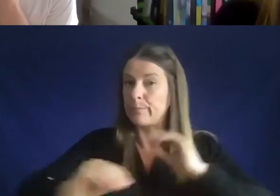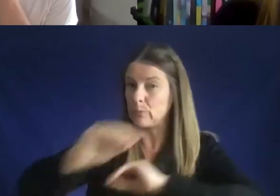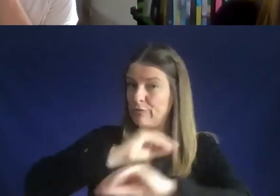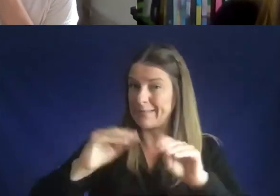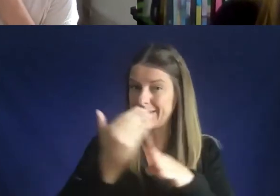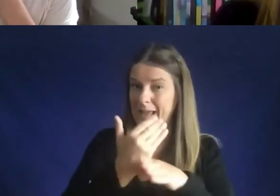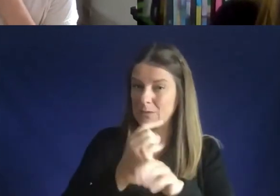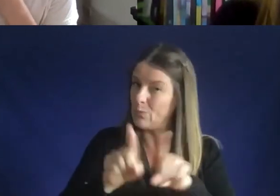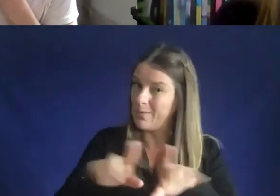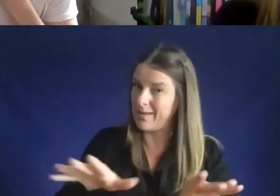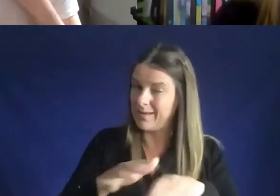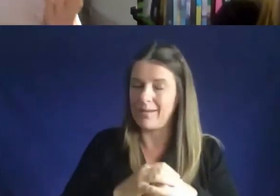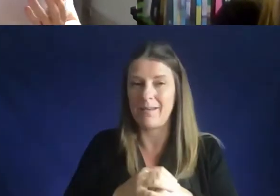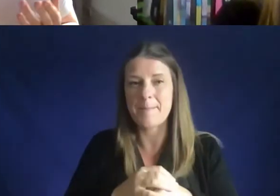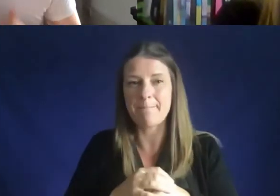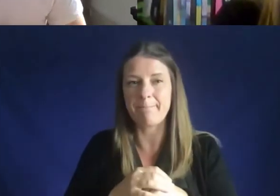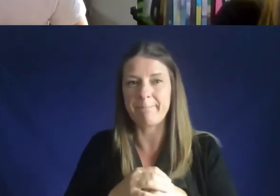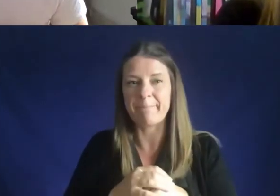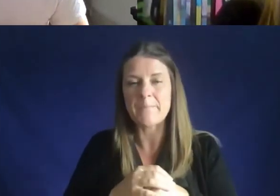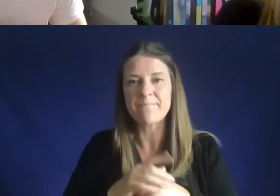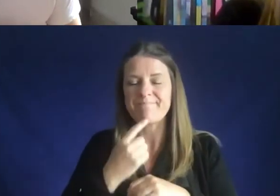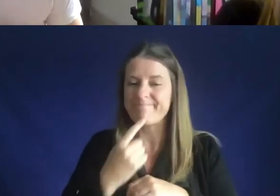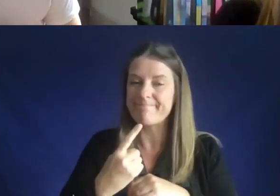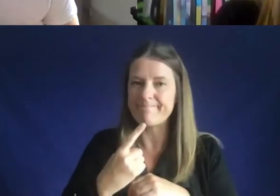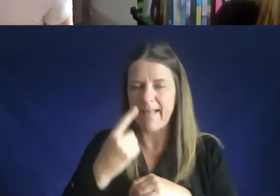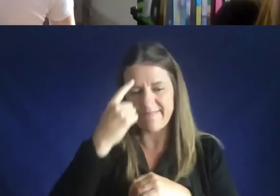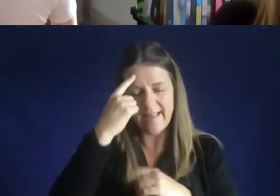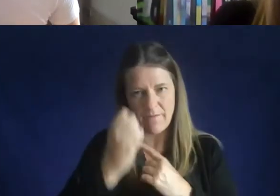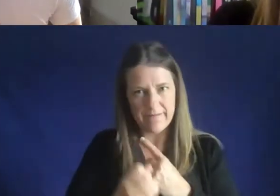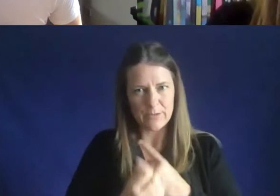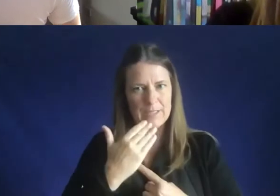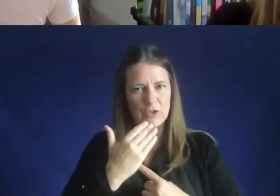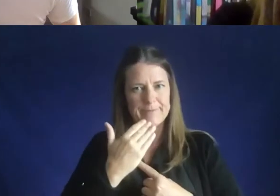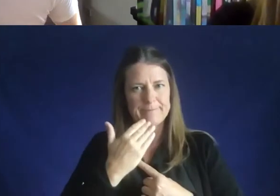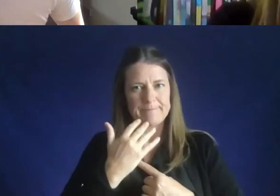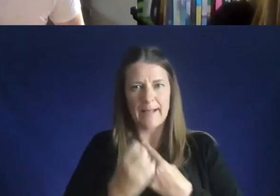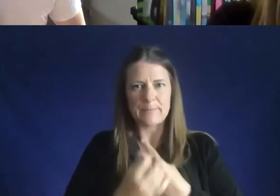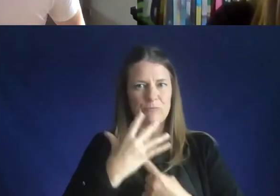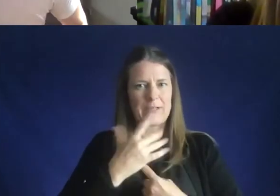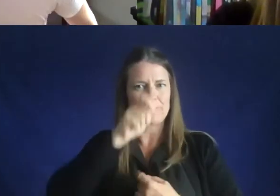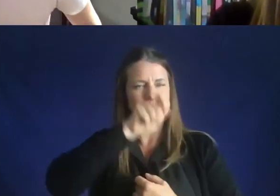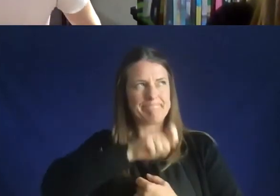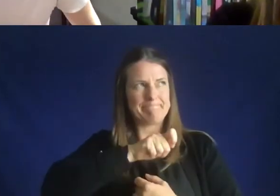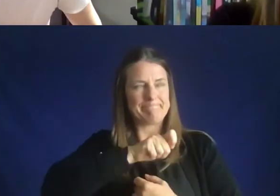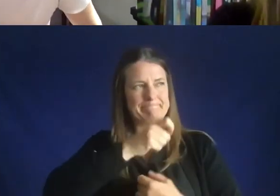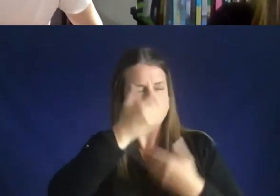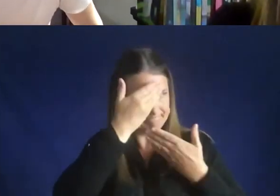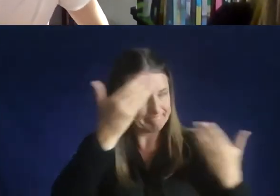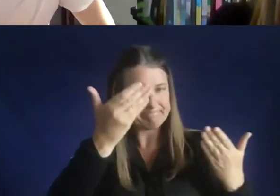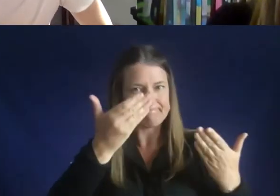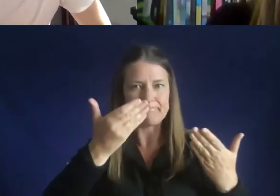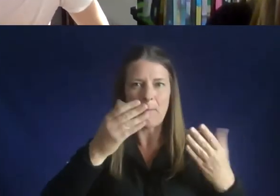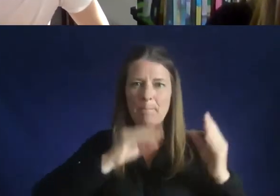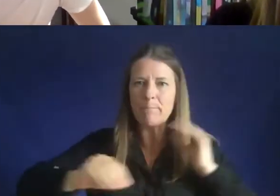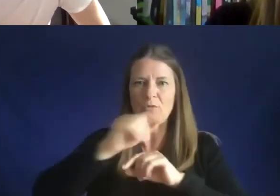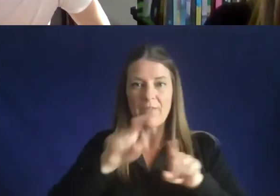are, think of an inspiration to you, act like them, walk like them, talk like them. Another one is scratch